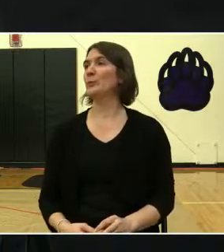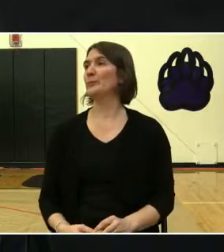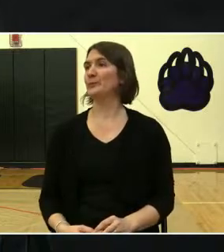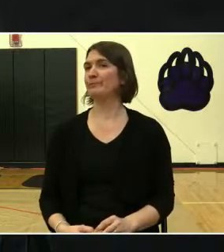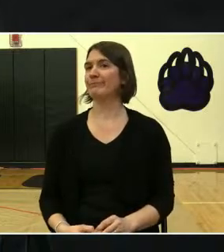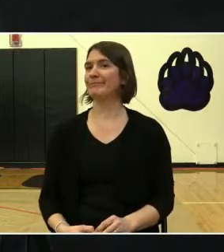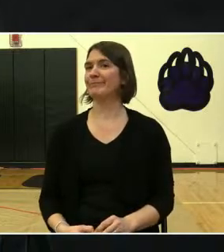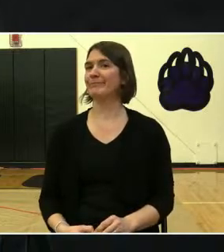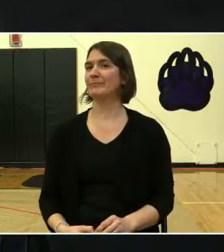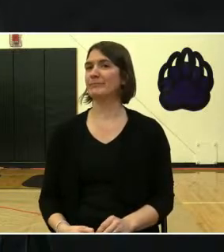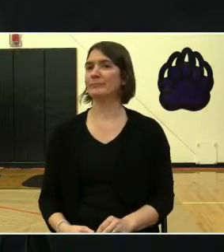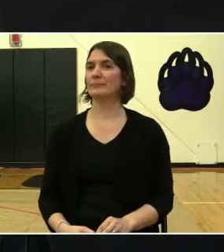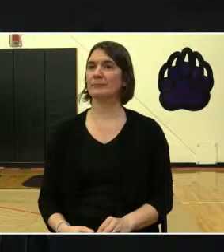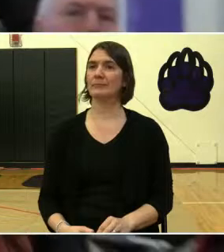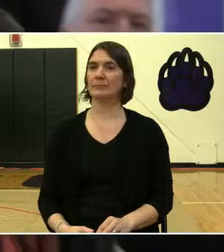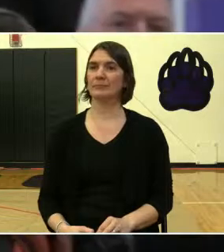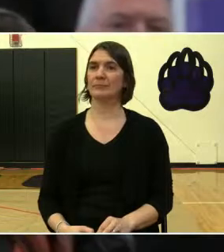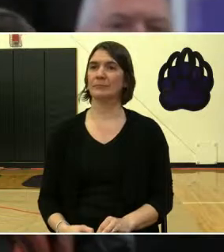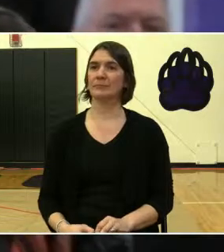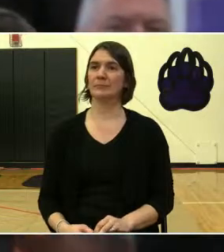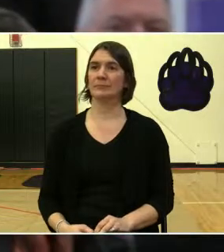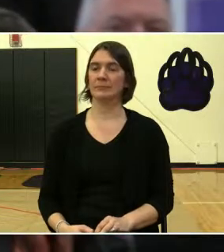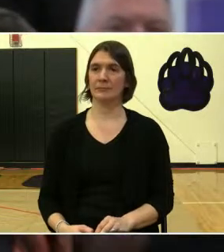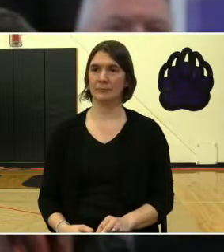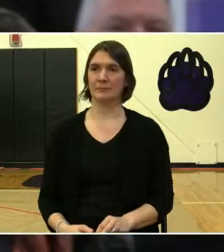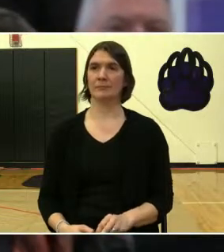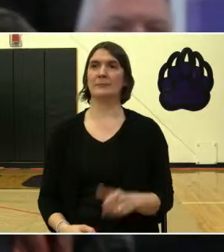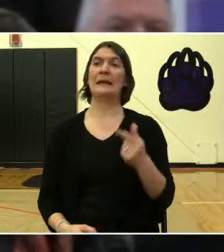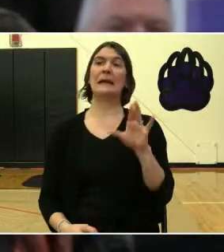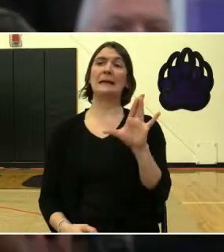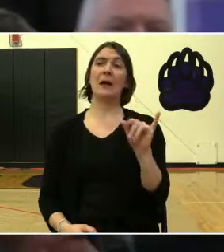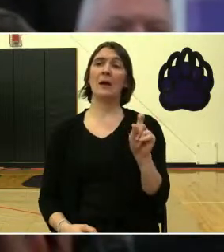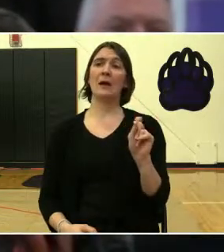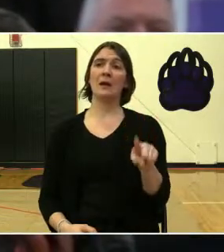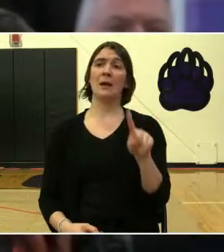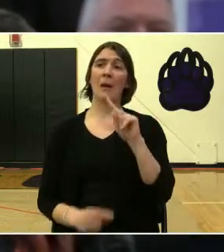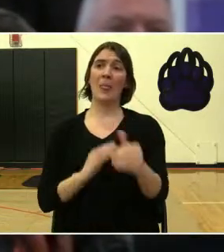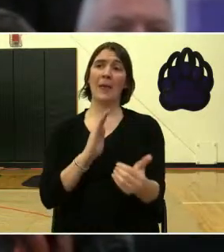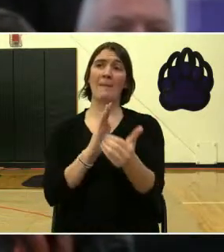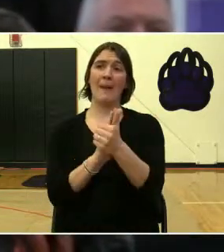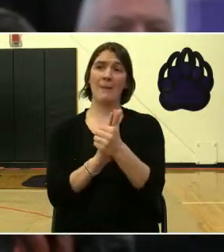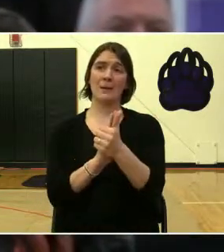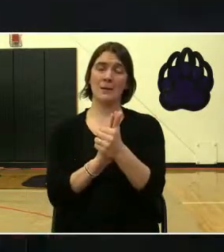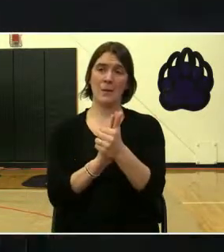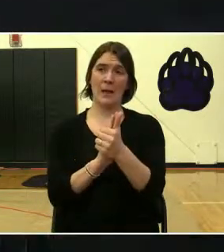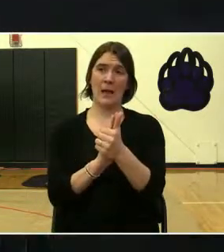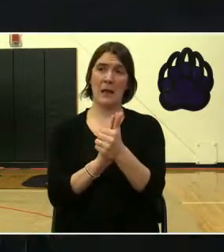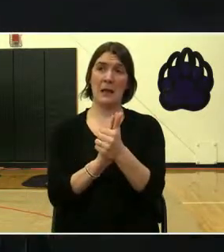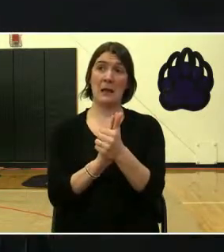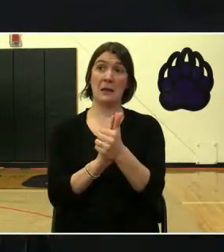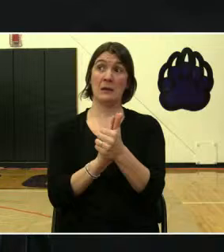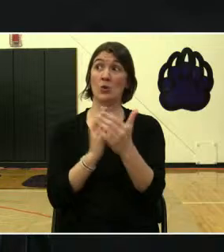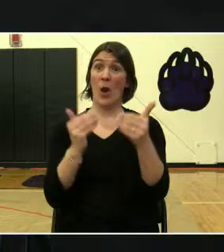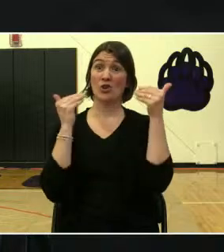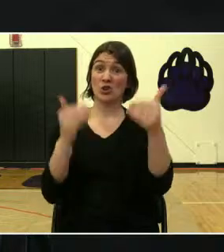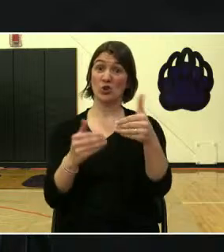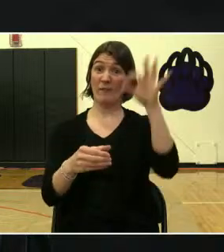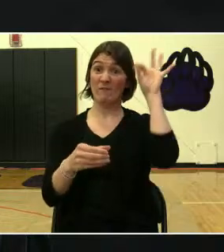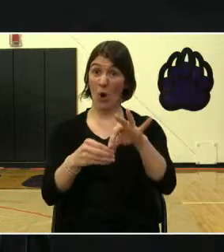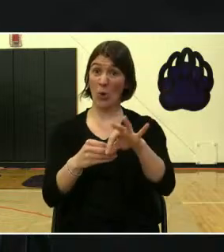stra G sh dist gate and move to we call the question on the car Amendment did he move to call the